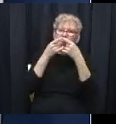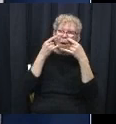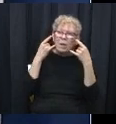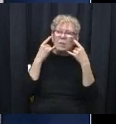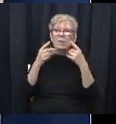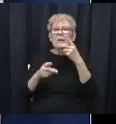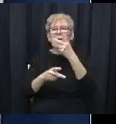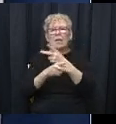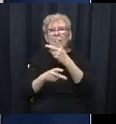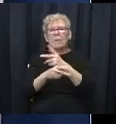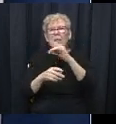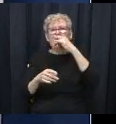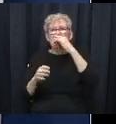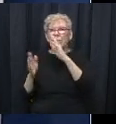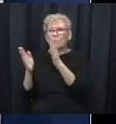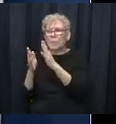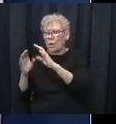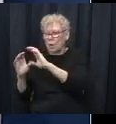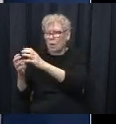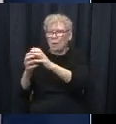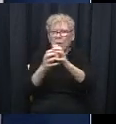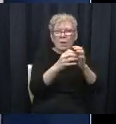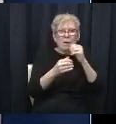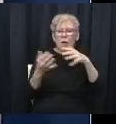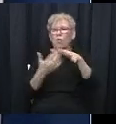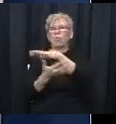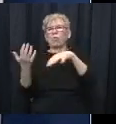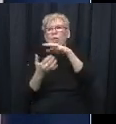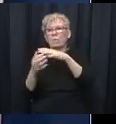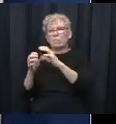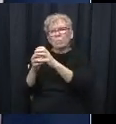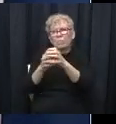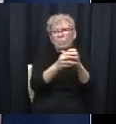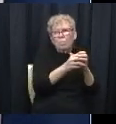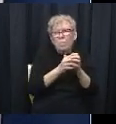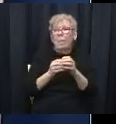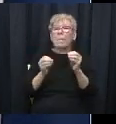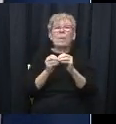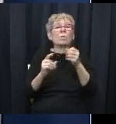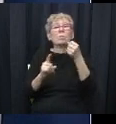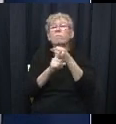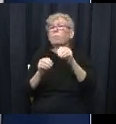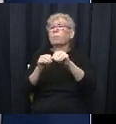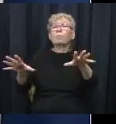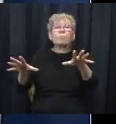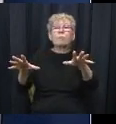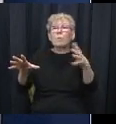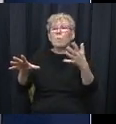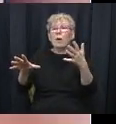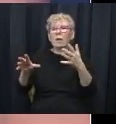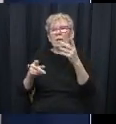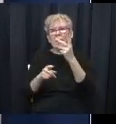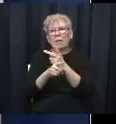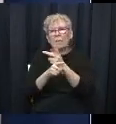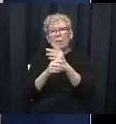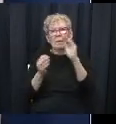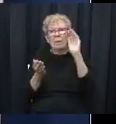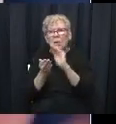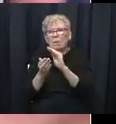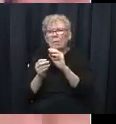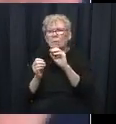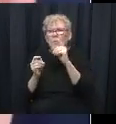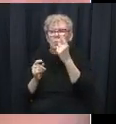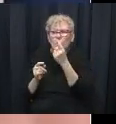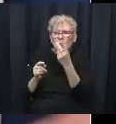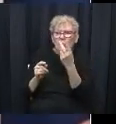cases, those outbreaks have been contained at 1 or 2 or 3 kids. Unlike outbreaks at major industrial plants, meatpacking